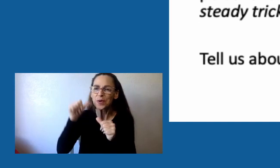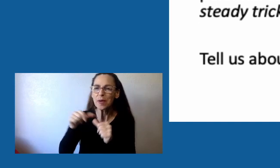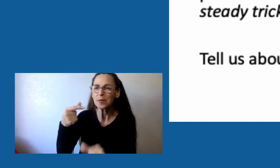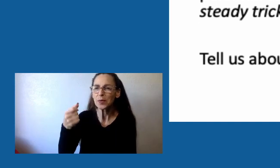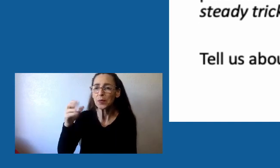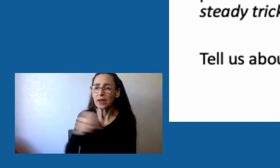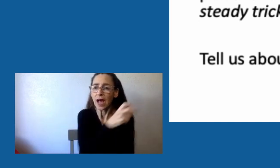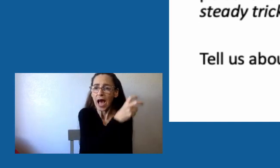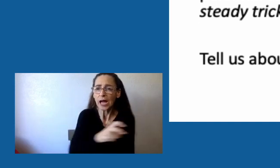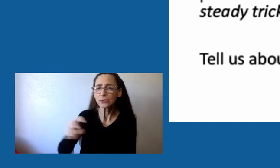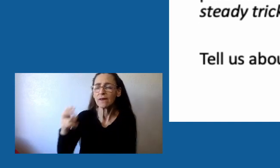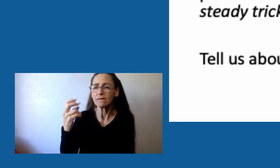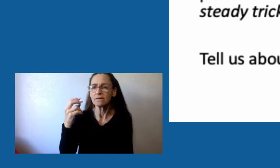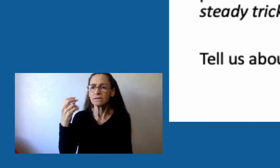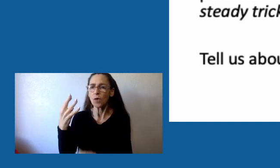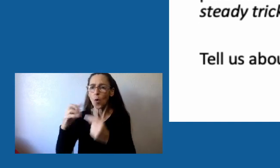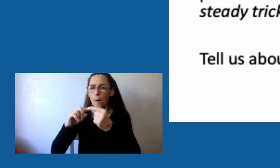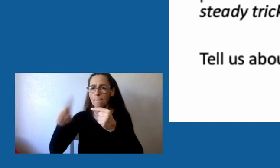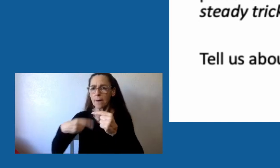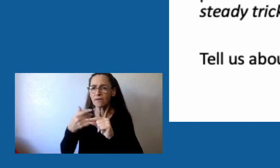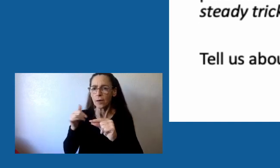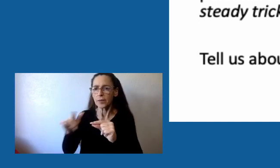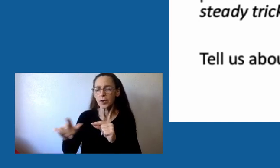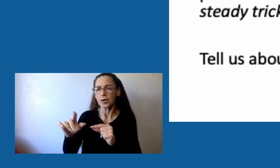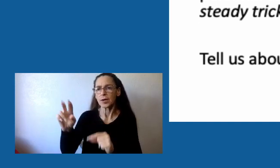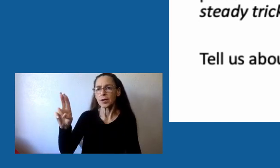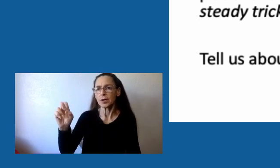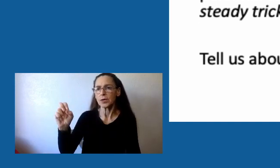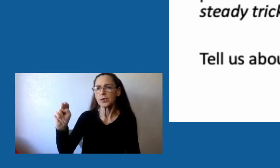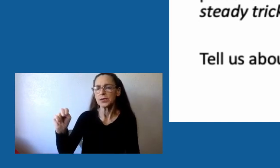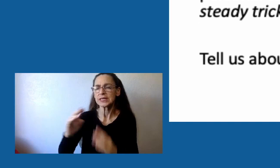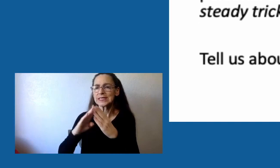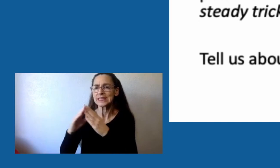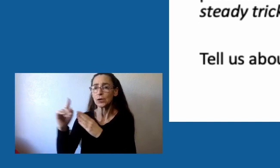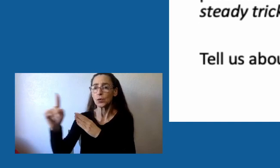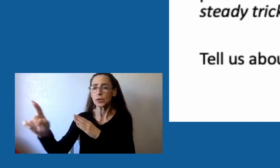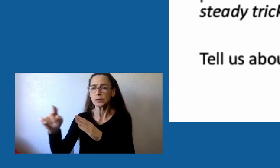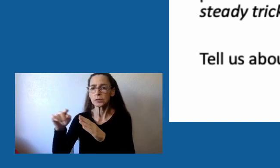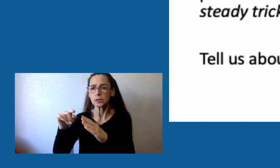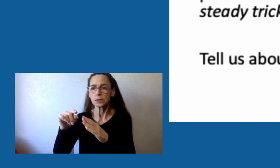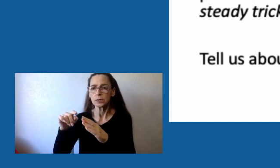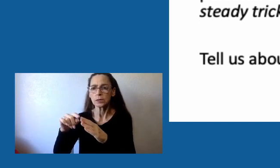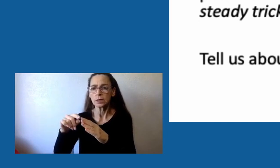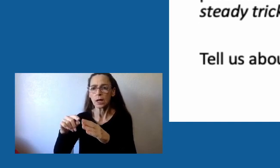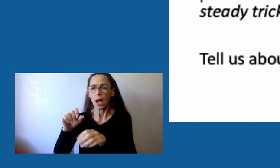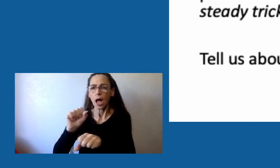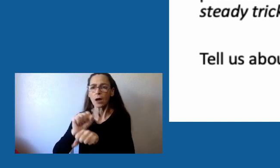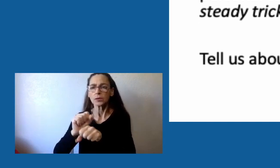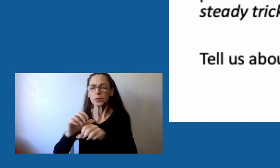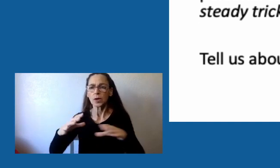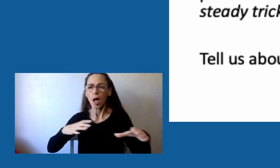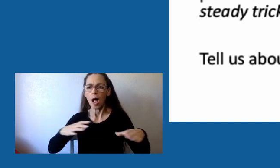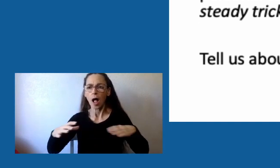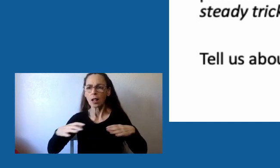I transitioned 4 miles from her in Union City. At the time that she was murdered, I was actually working in Hollywood as a background casting